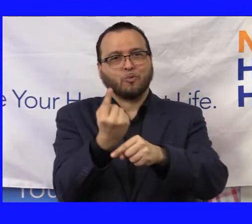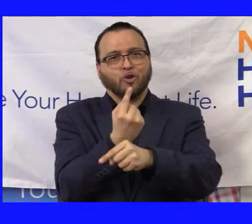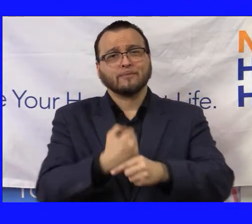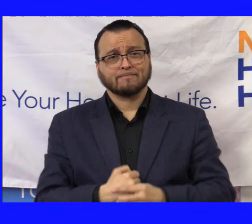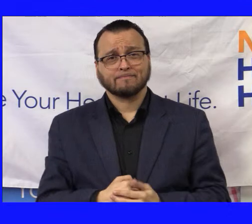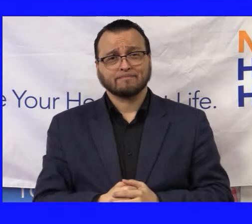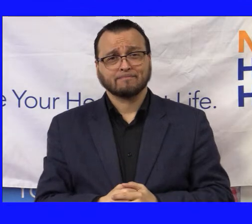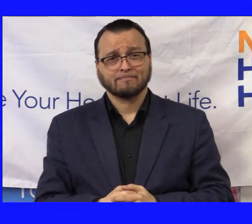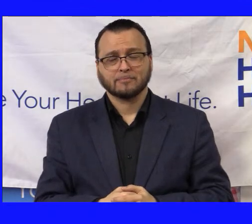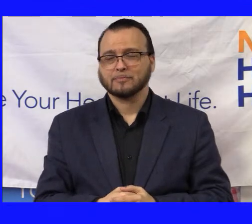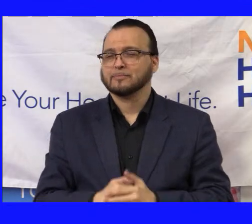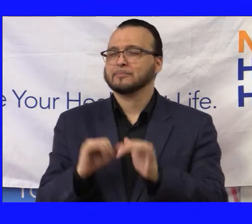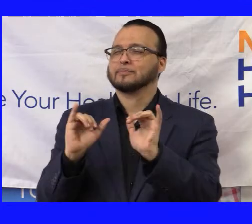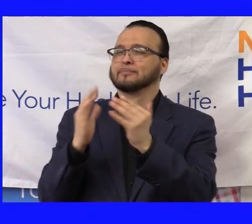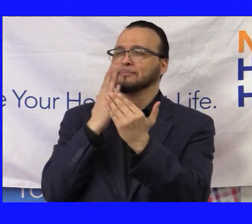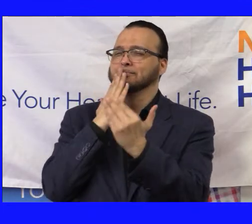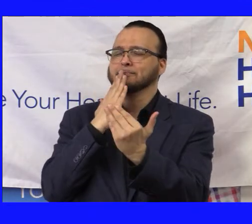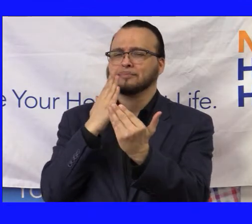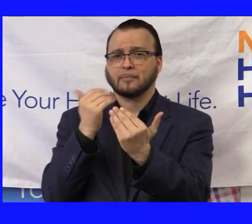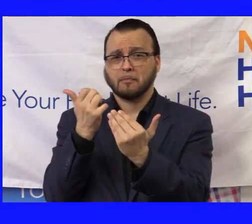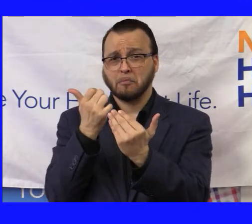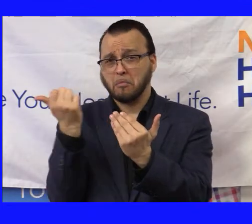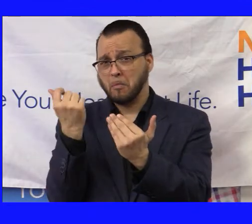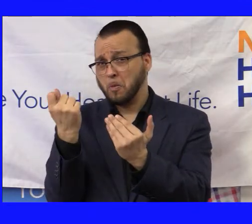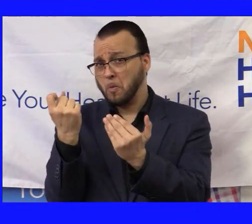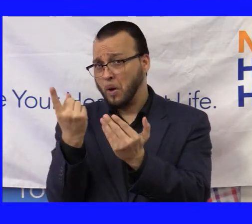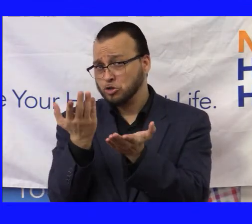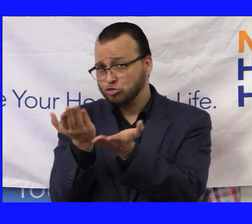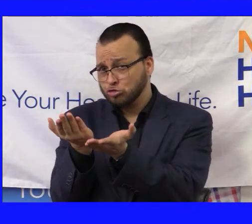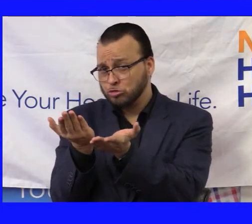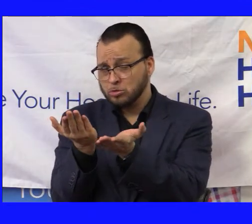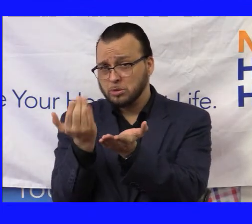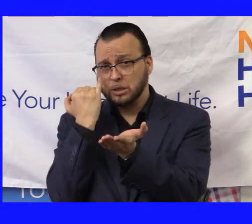Thank you for that. Any other questions? Otherwise, I'll turn back to Dr. Allen.